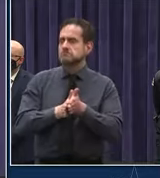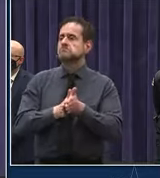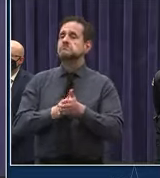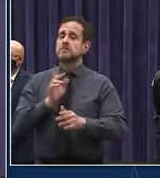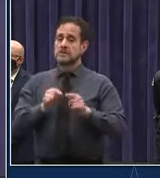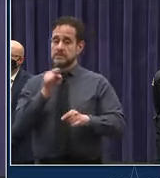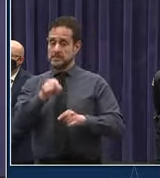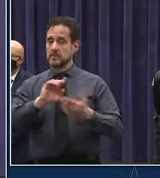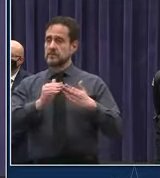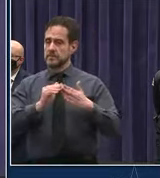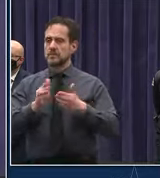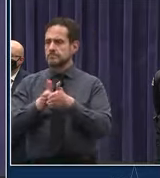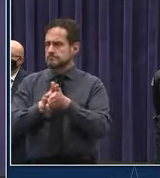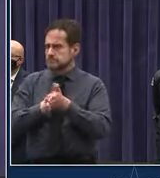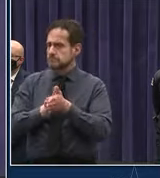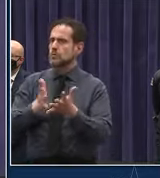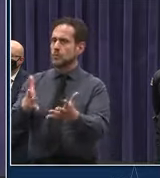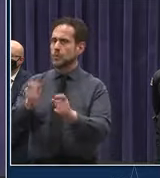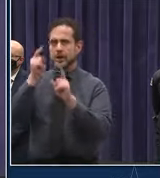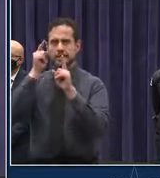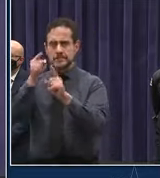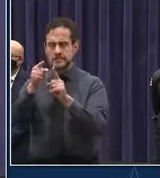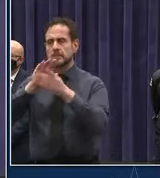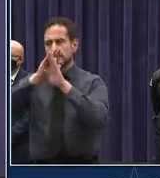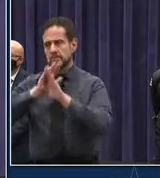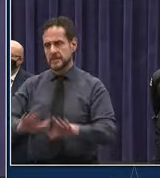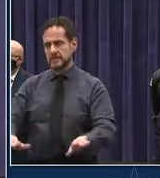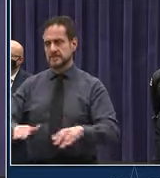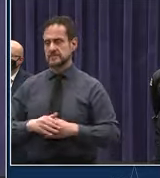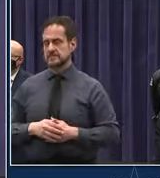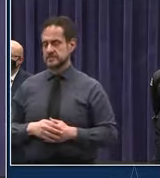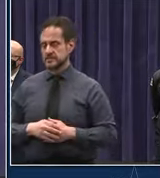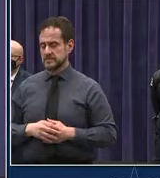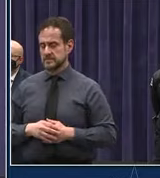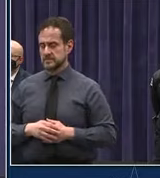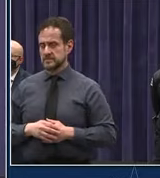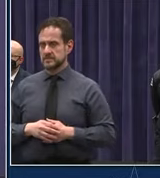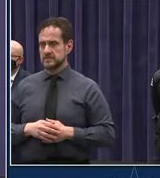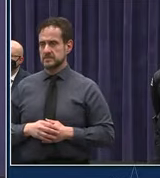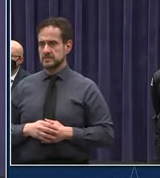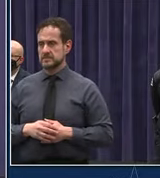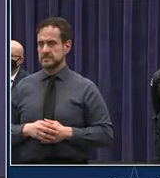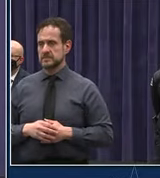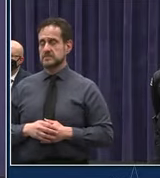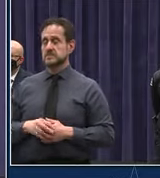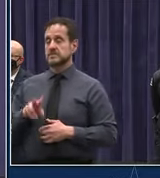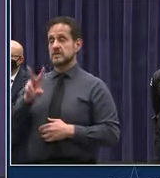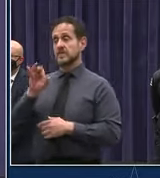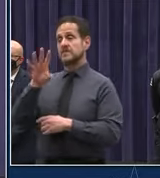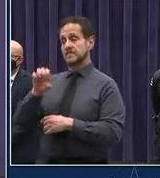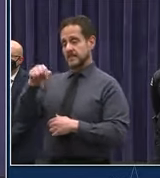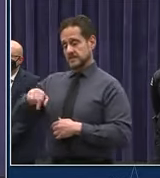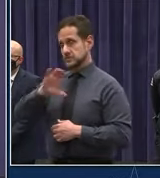We talked yesterday about what we must do to make sure that we bring peace to this